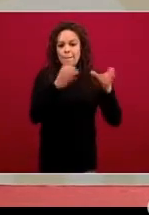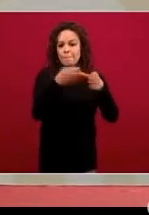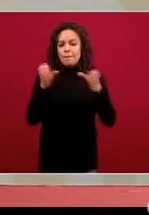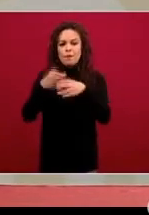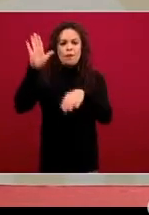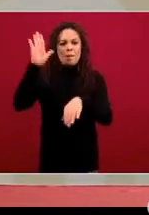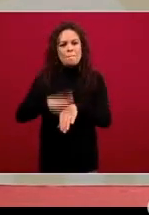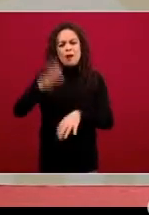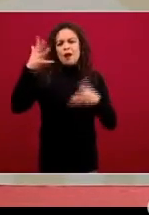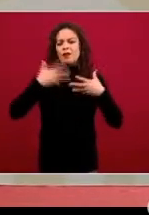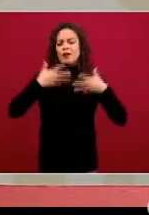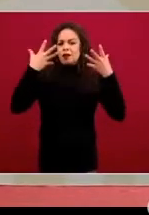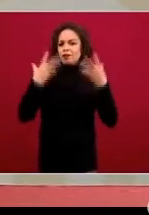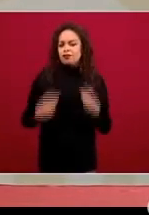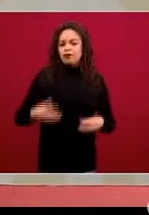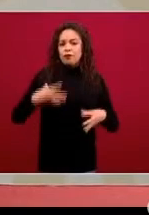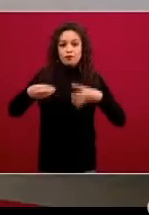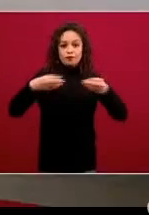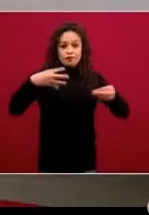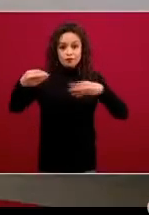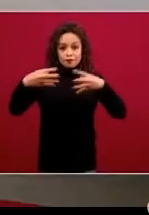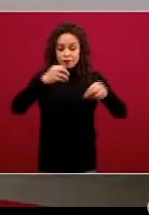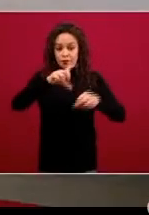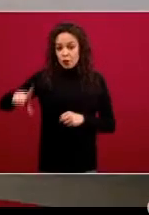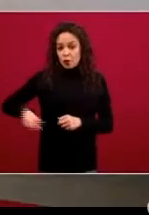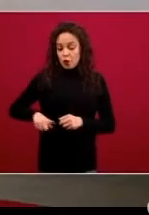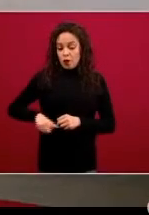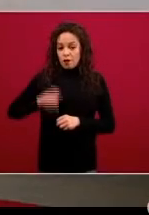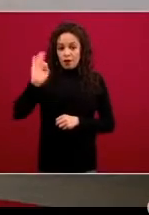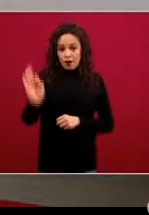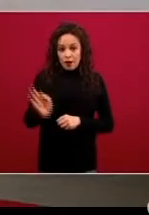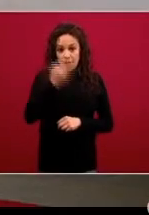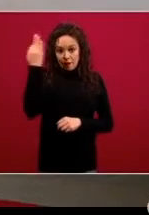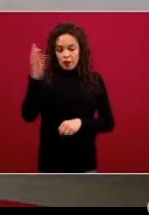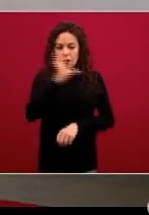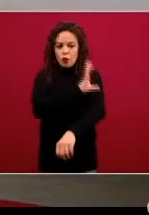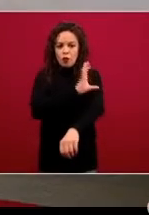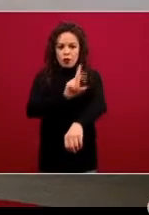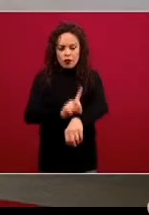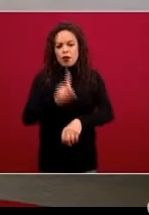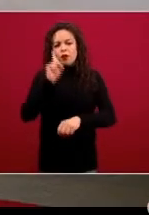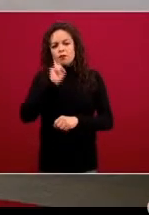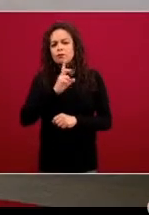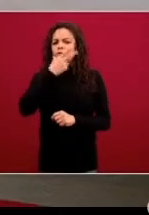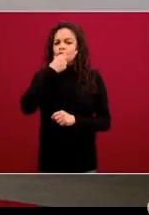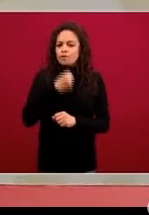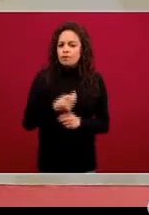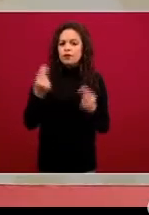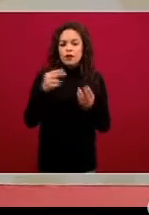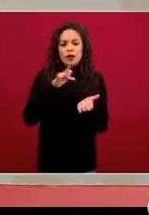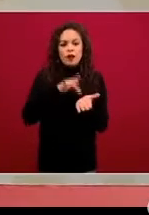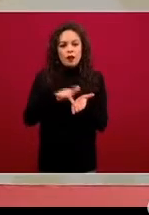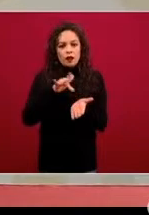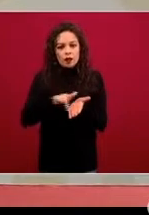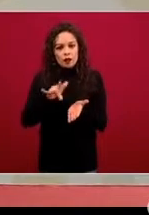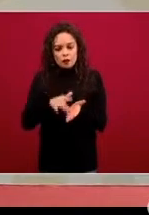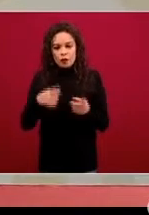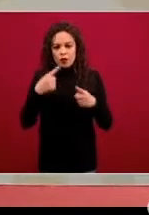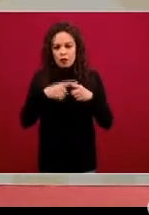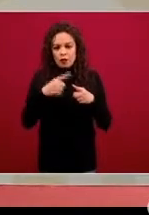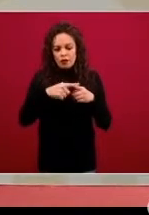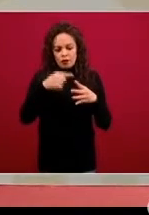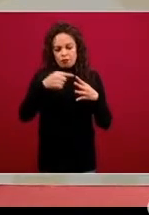We're going to have coordinators who are supporting this element that they're going